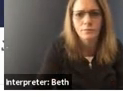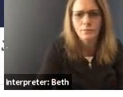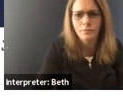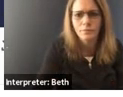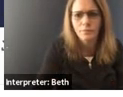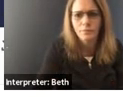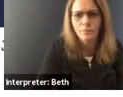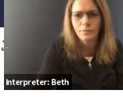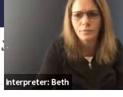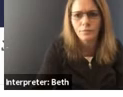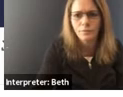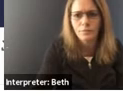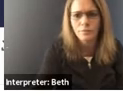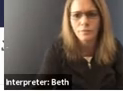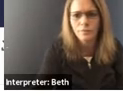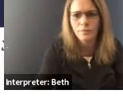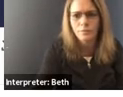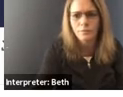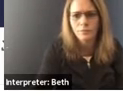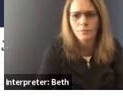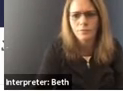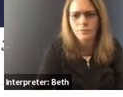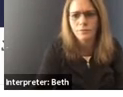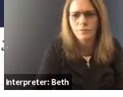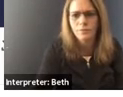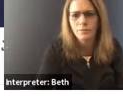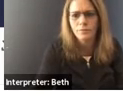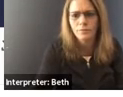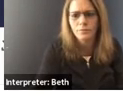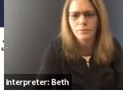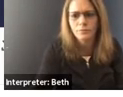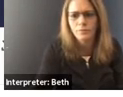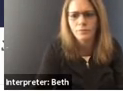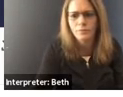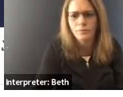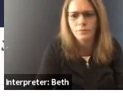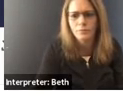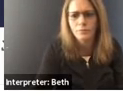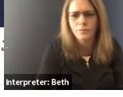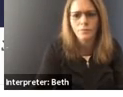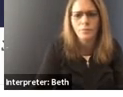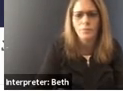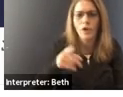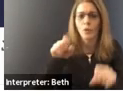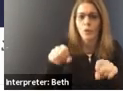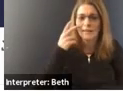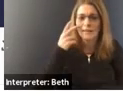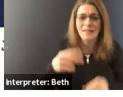And you can see here that there's a predominant